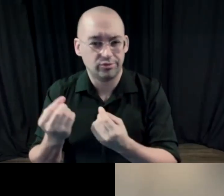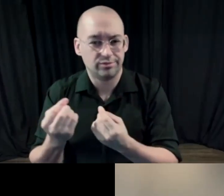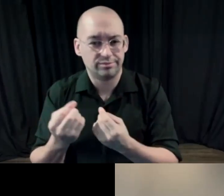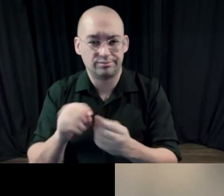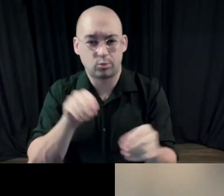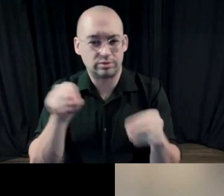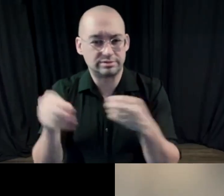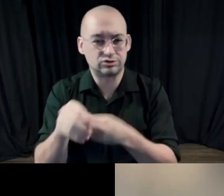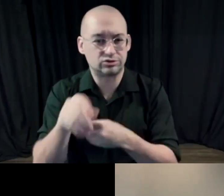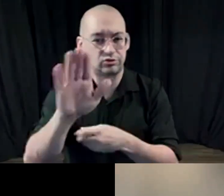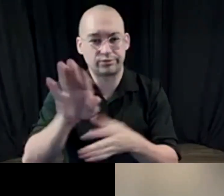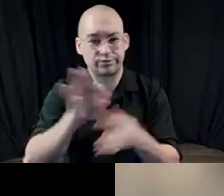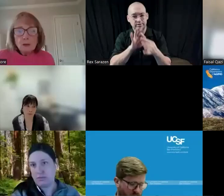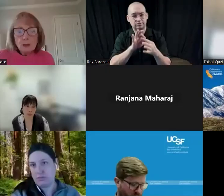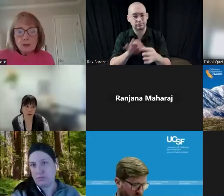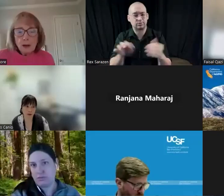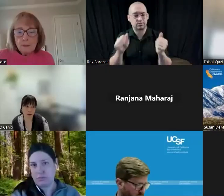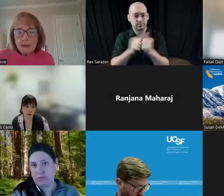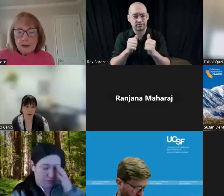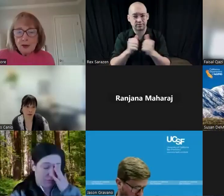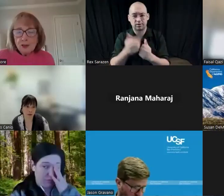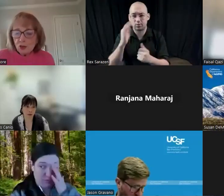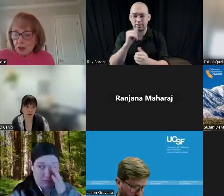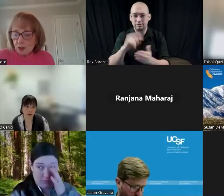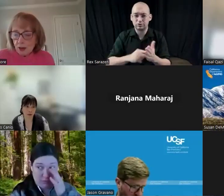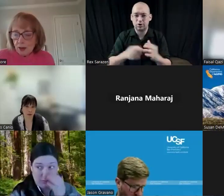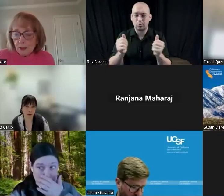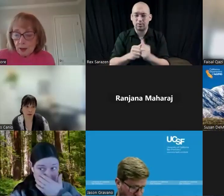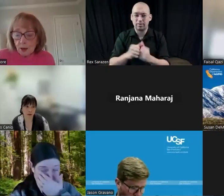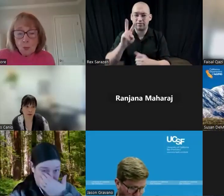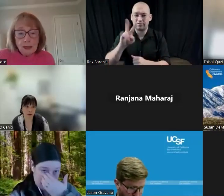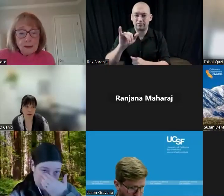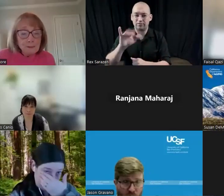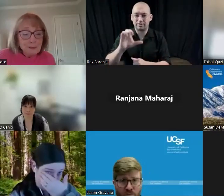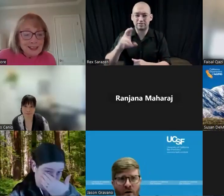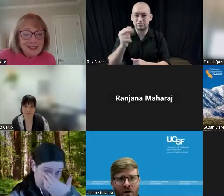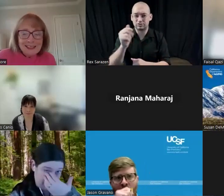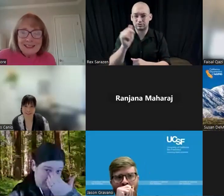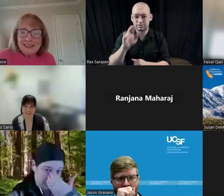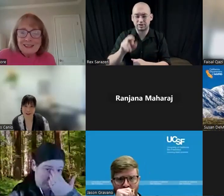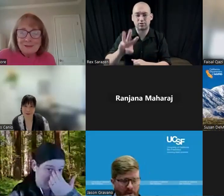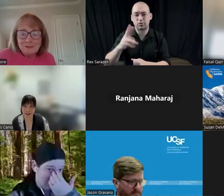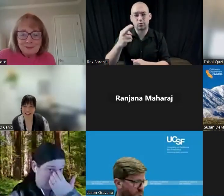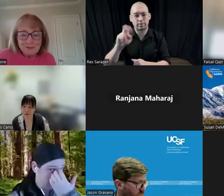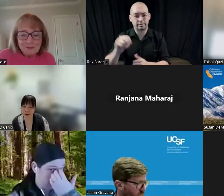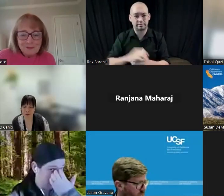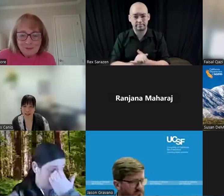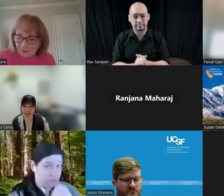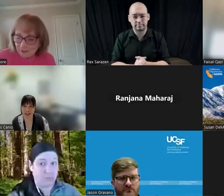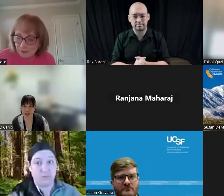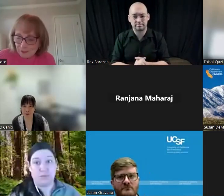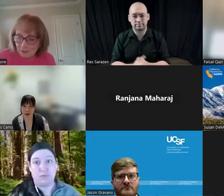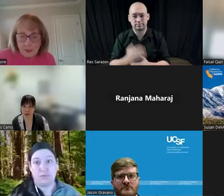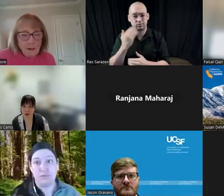organization you're connected with. And why don't we start with our amazing Vice Chair, Wynn. Good morning, everyone.